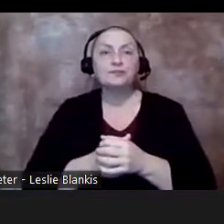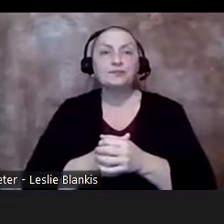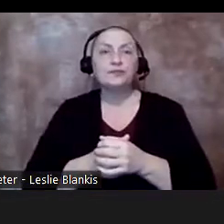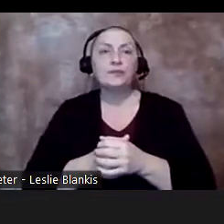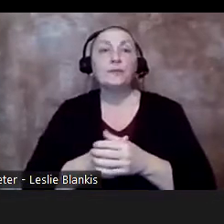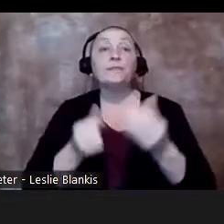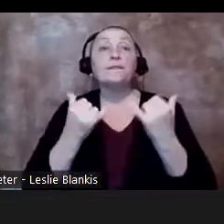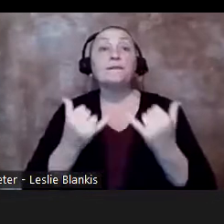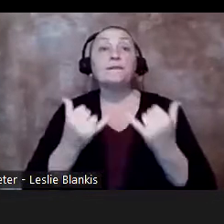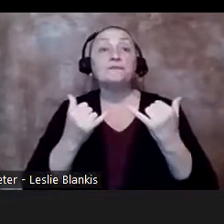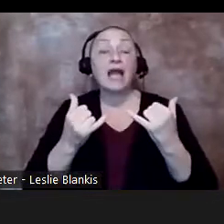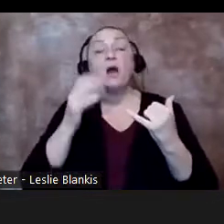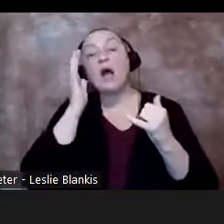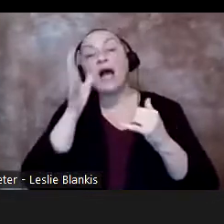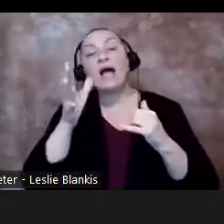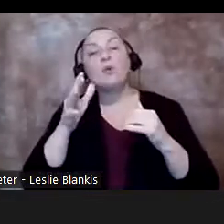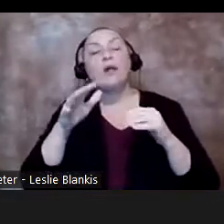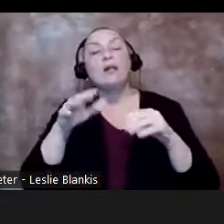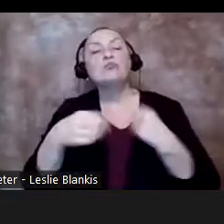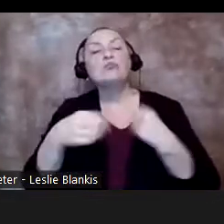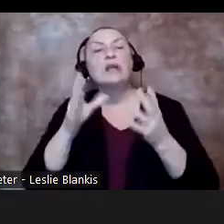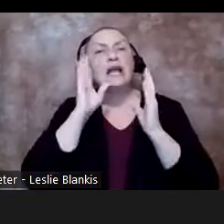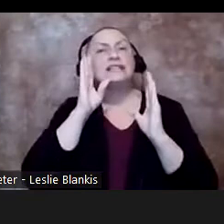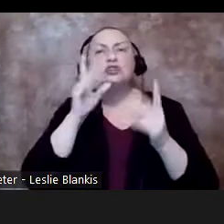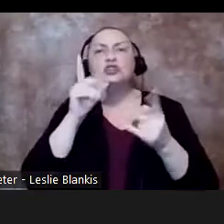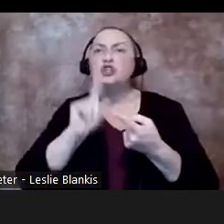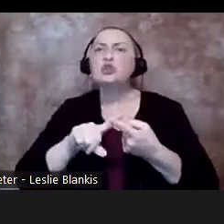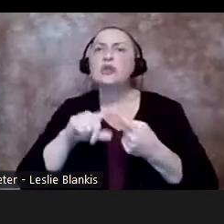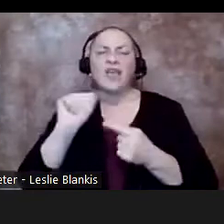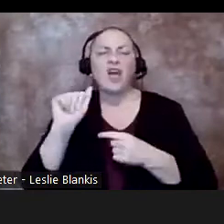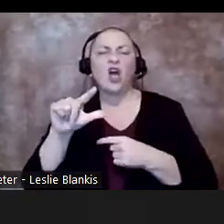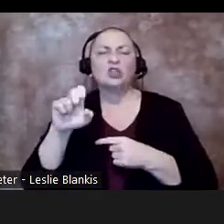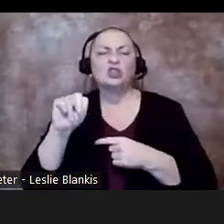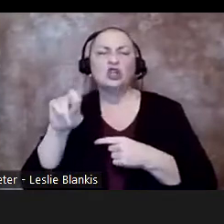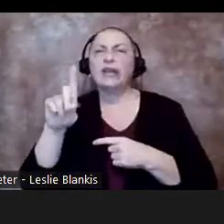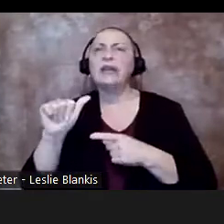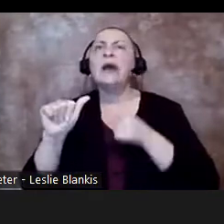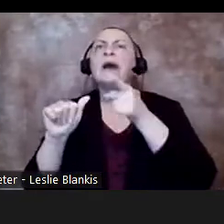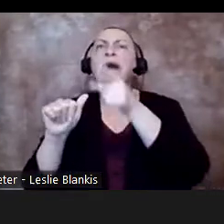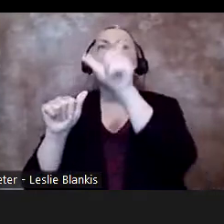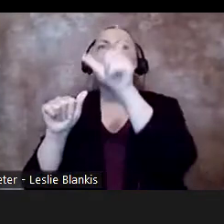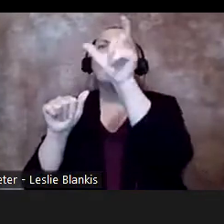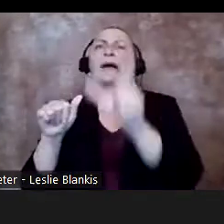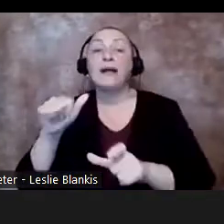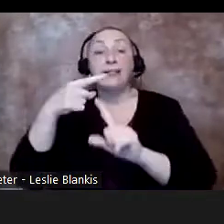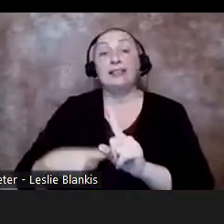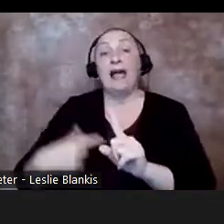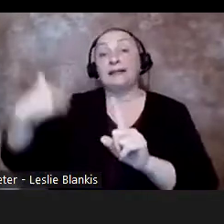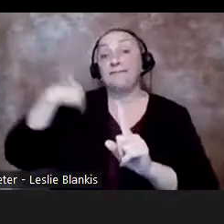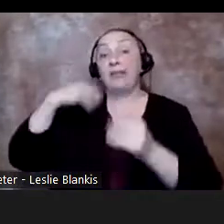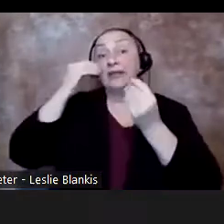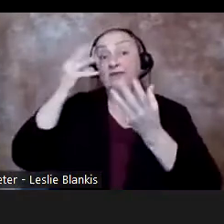Gonna bring attention to the note or the agenda, last month's information. We are now gonna